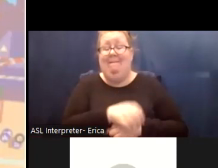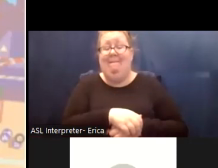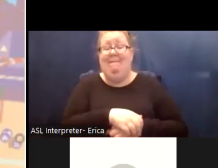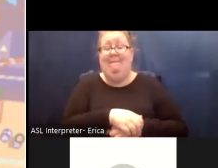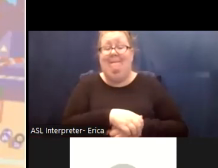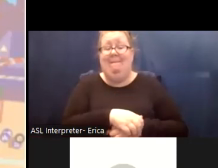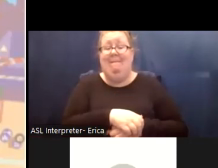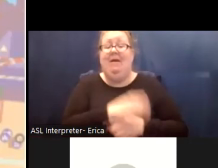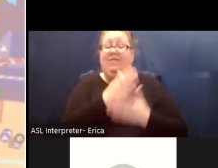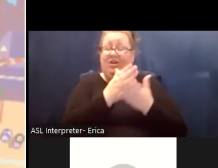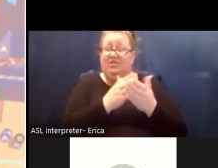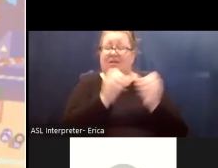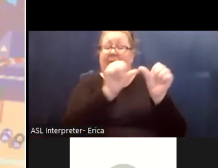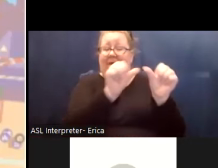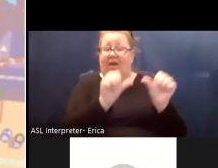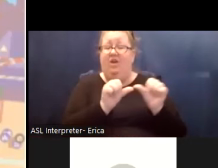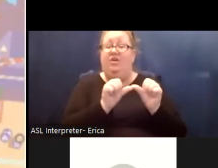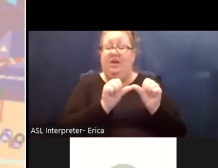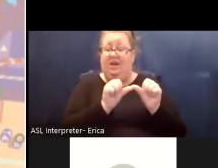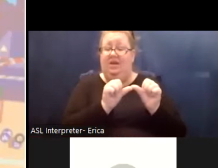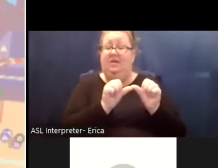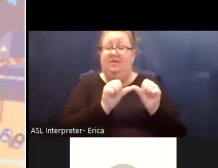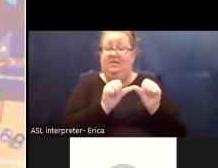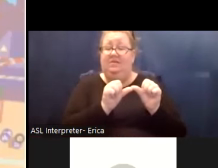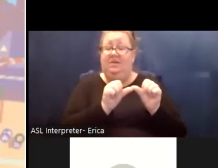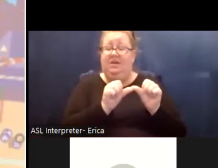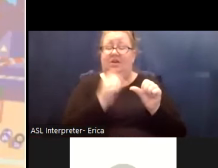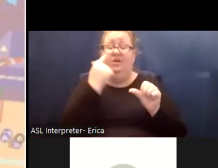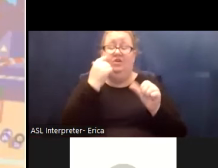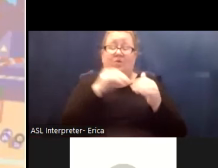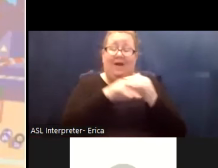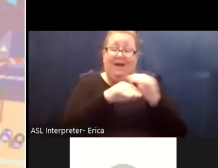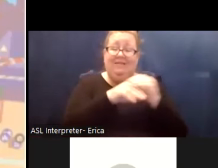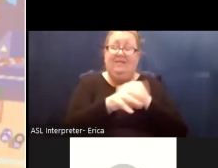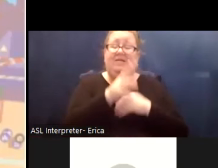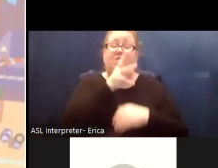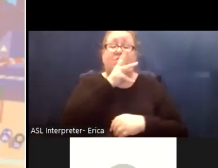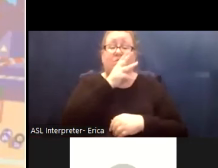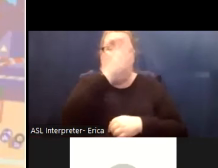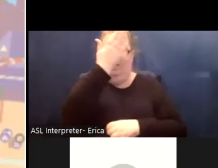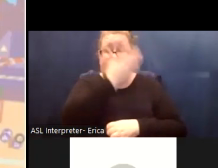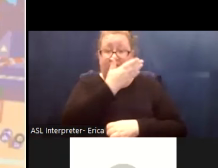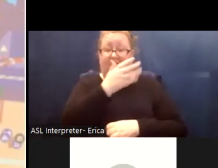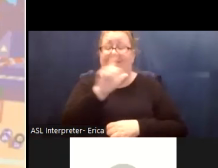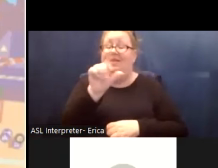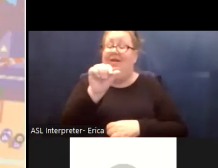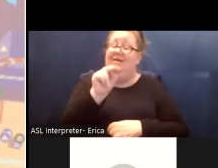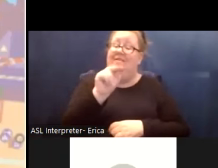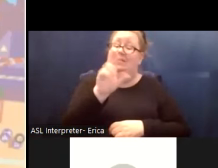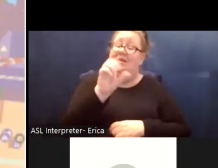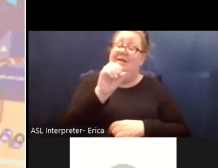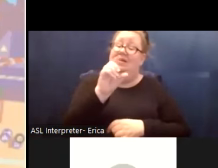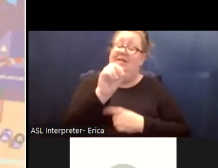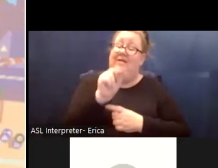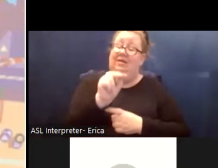some areas to access the waterfront, including Lincoln Park. It's a